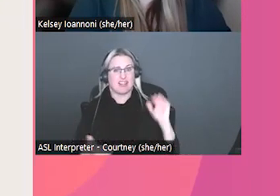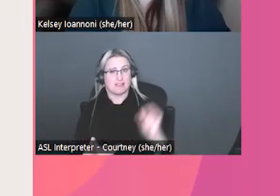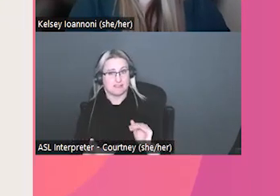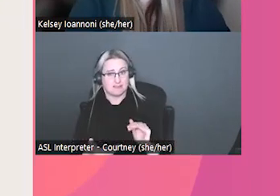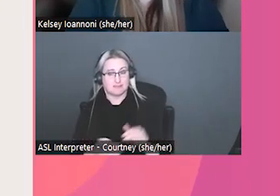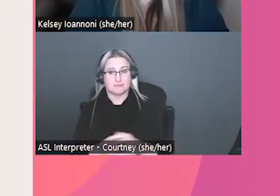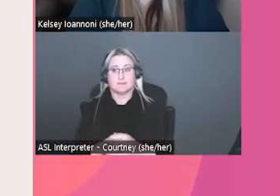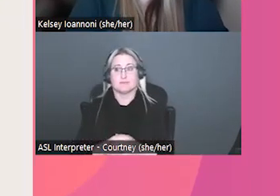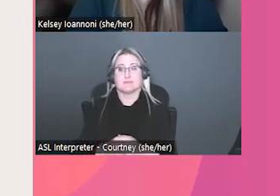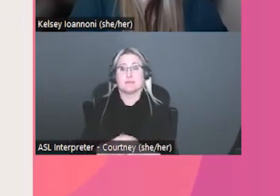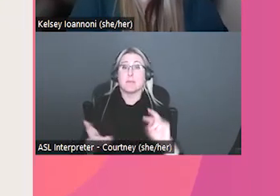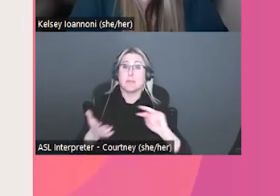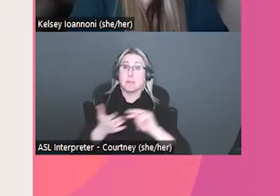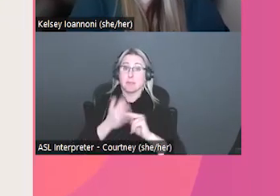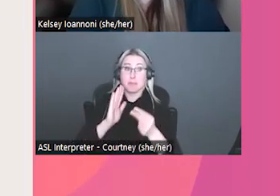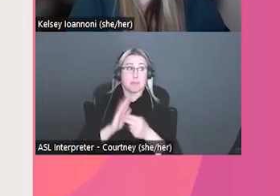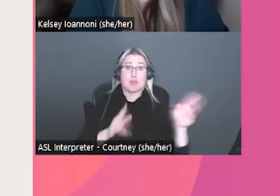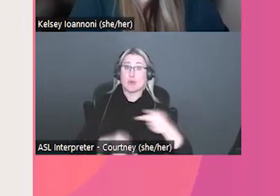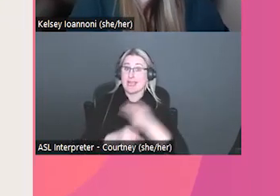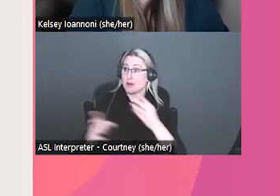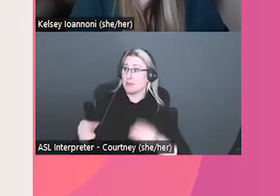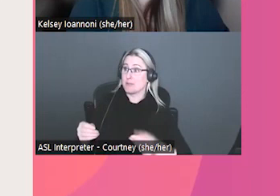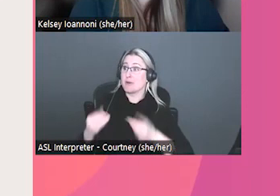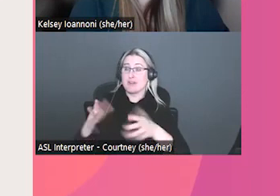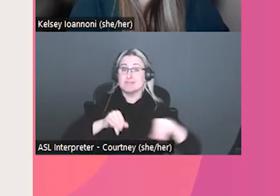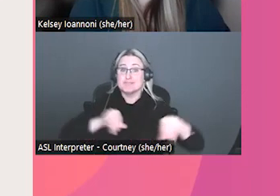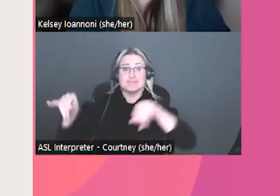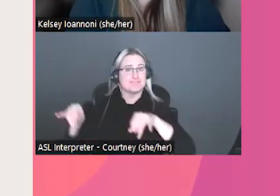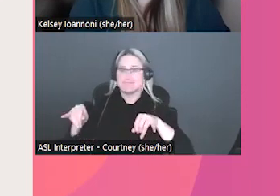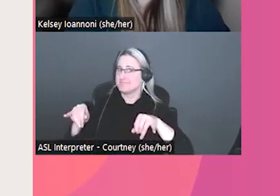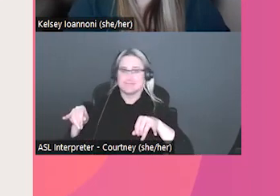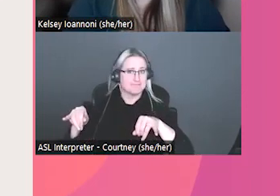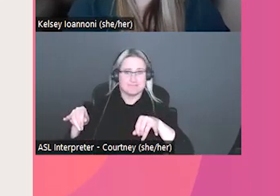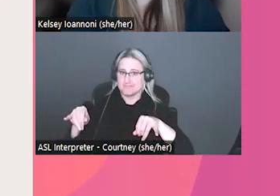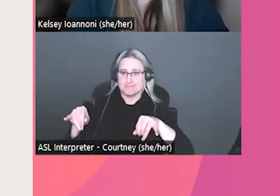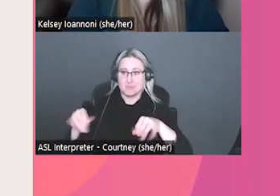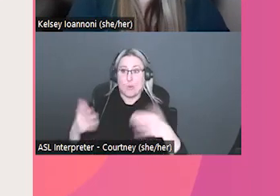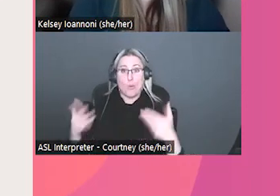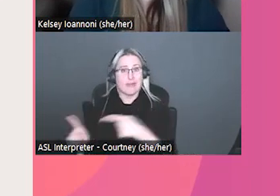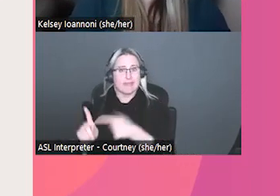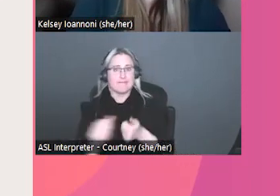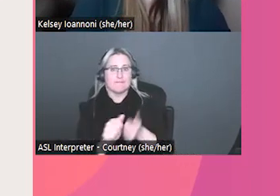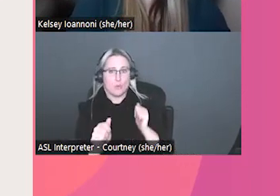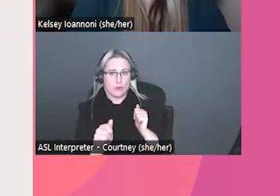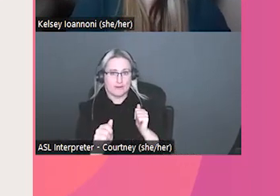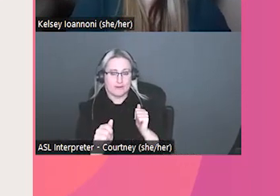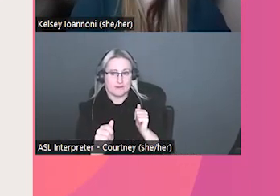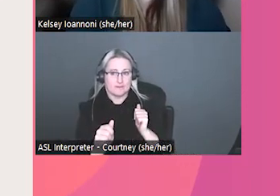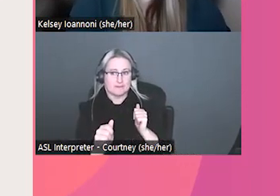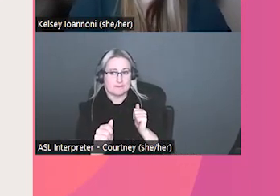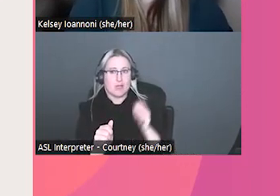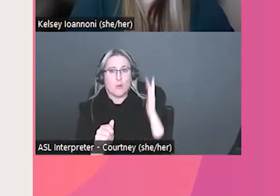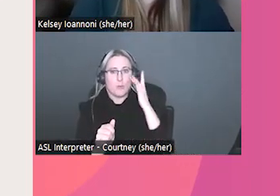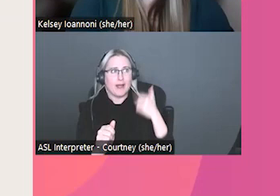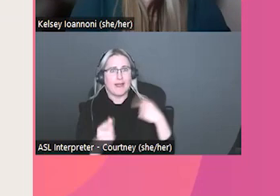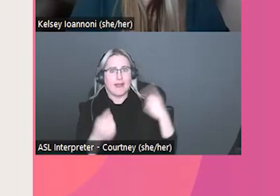to the differential care and treatment that they receive by their healthcare providers or that they might avoid seeking out because of